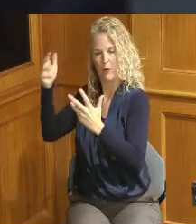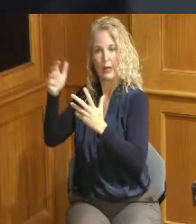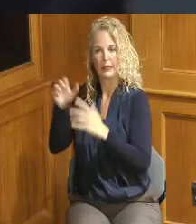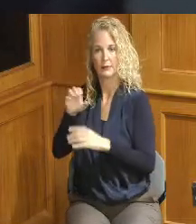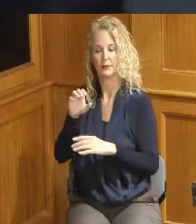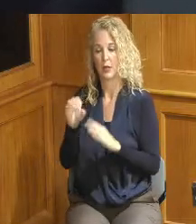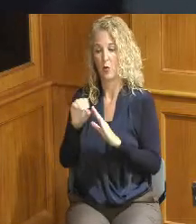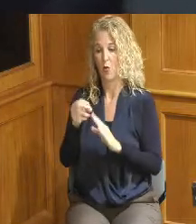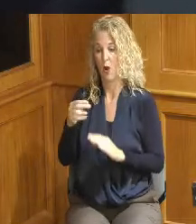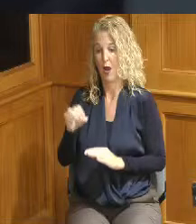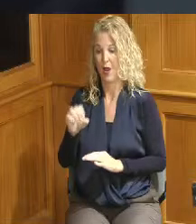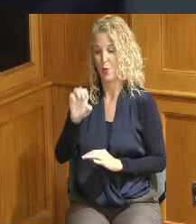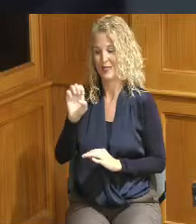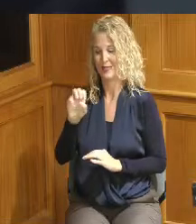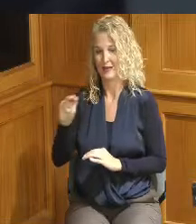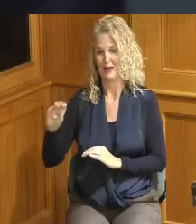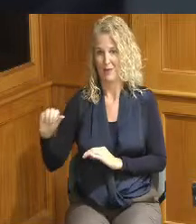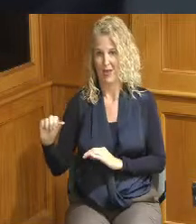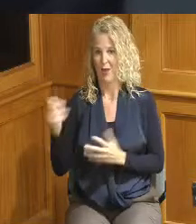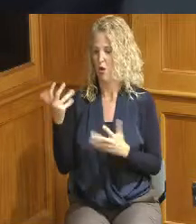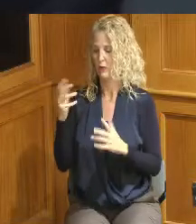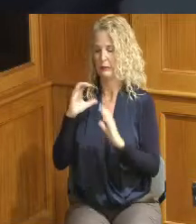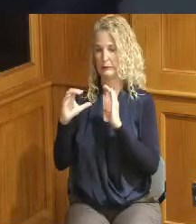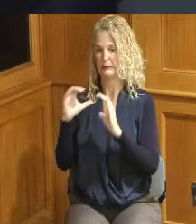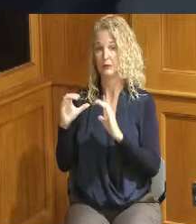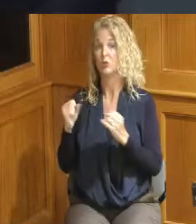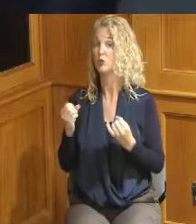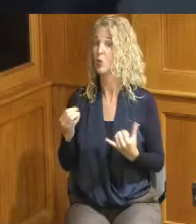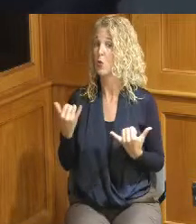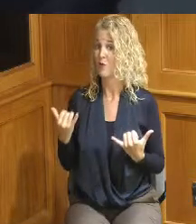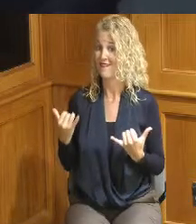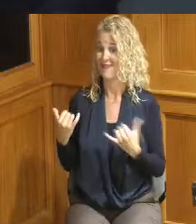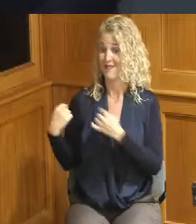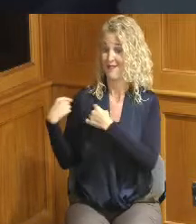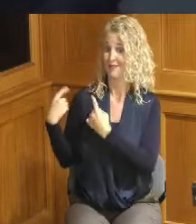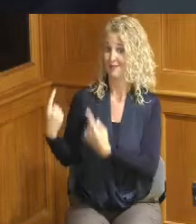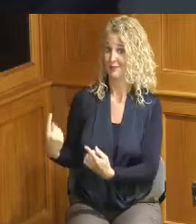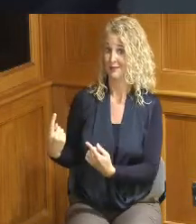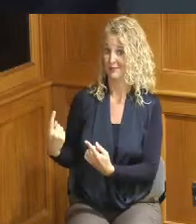EMA. And so right now, our experience working with the